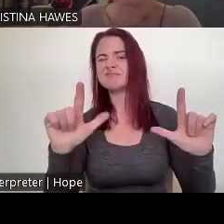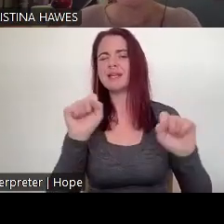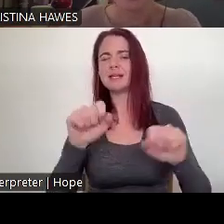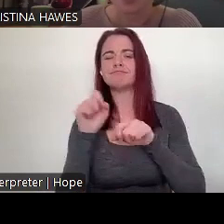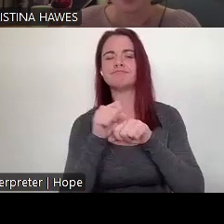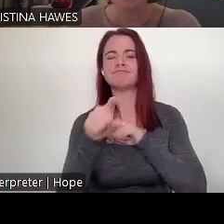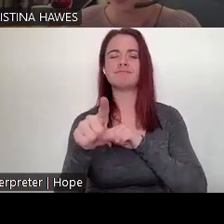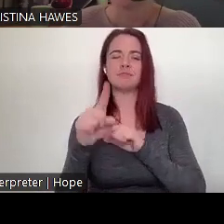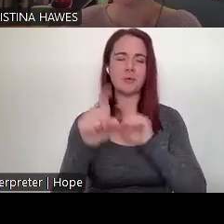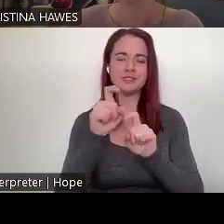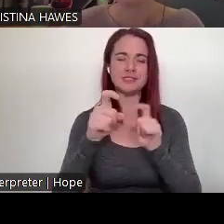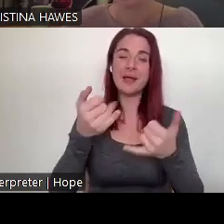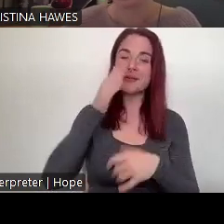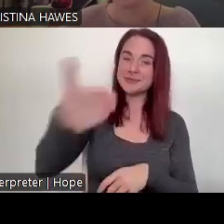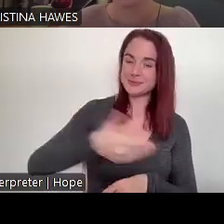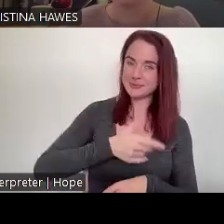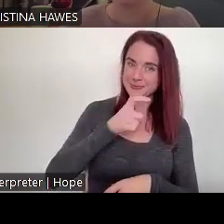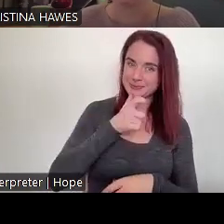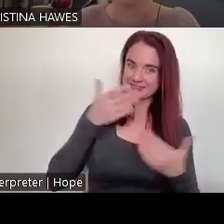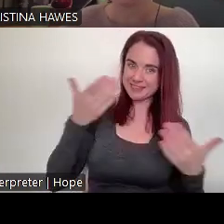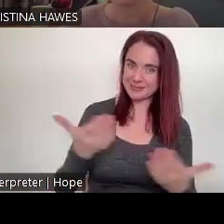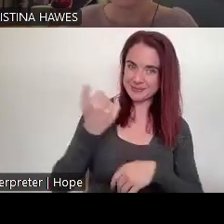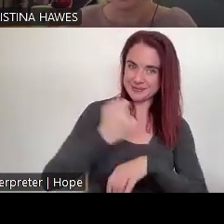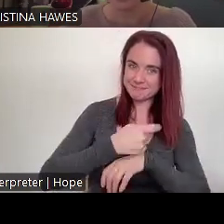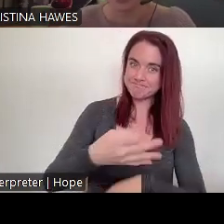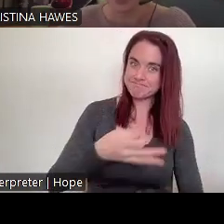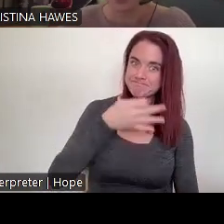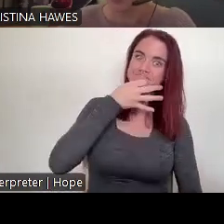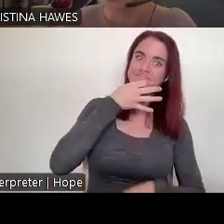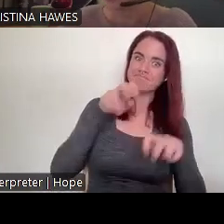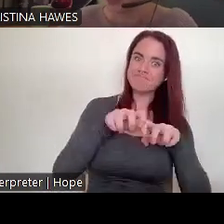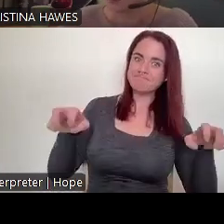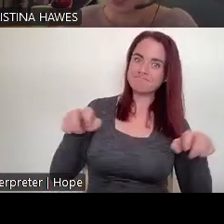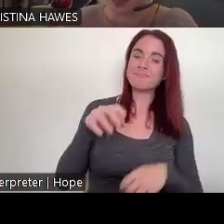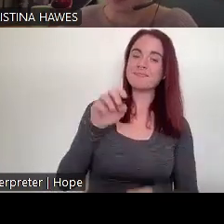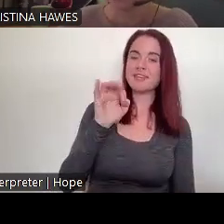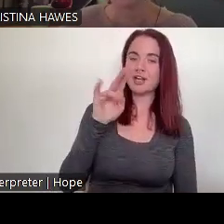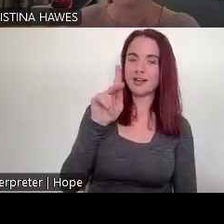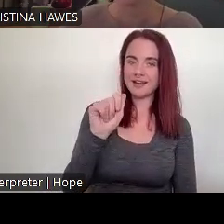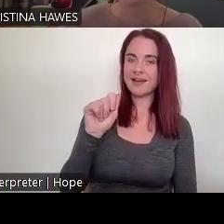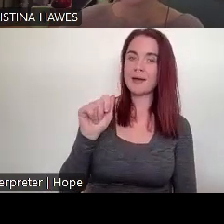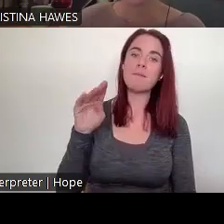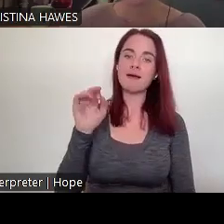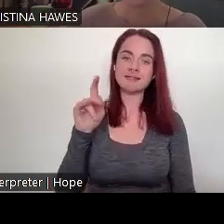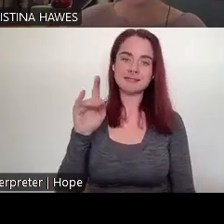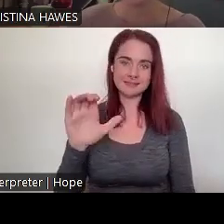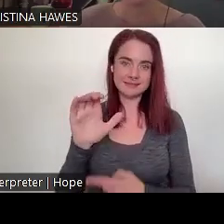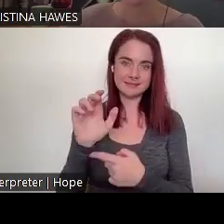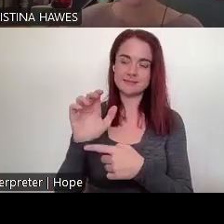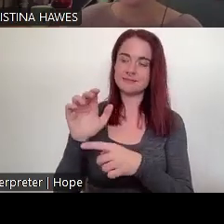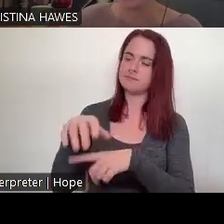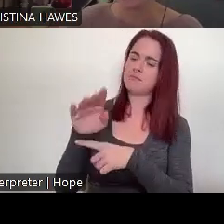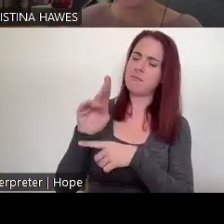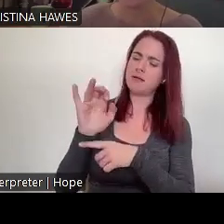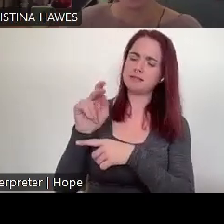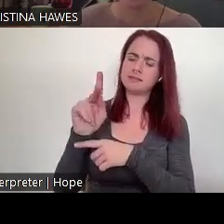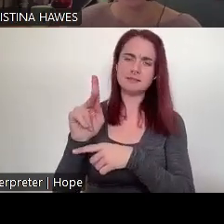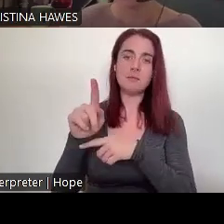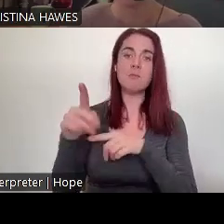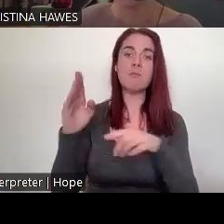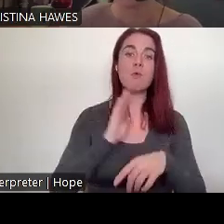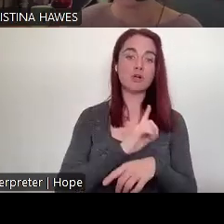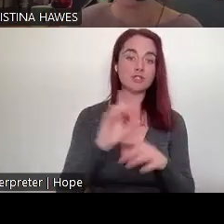introduce our amazing panel of experts. Erica A. Bostic, MD, is board certified in internal medicine